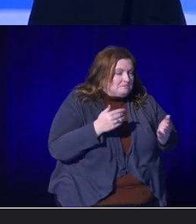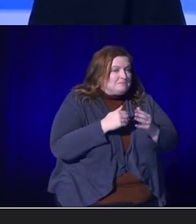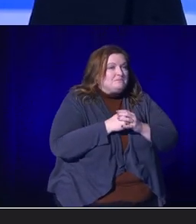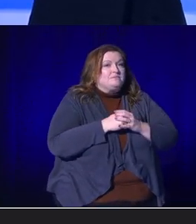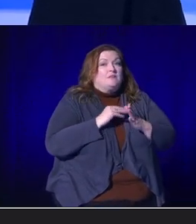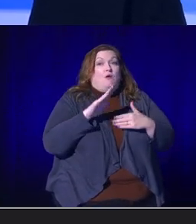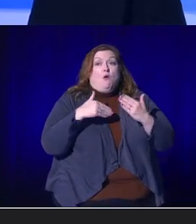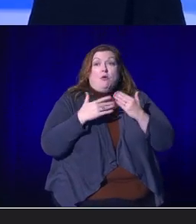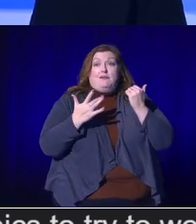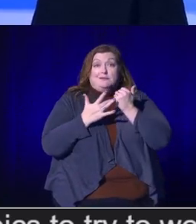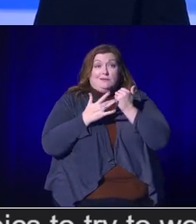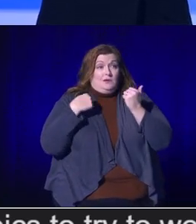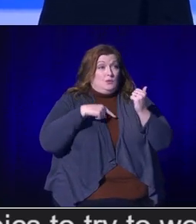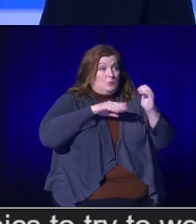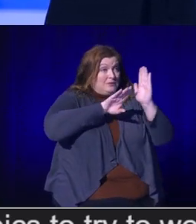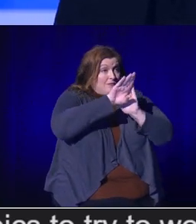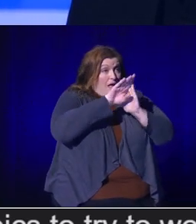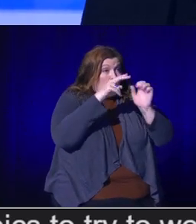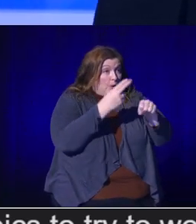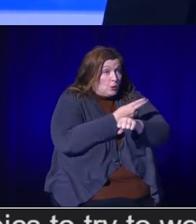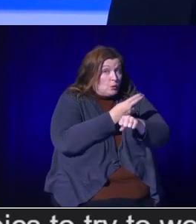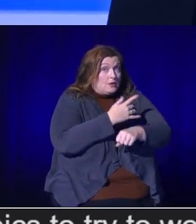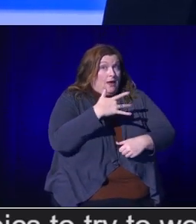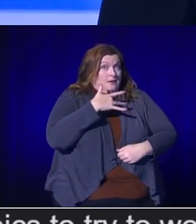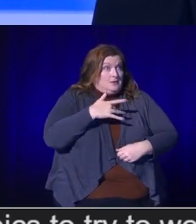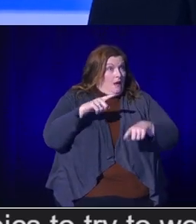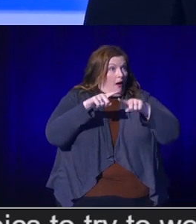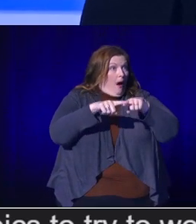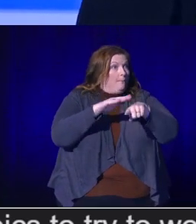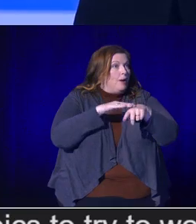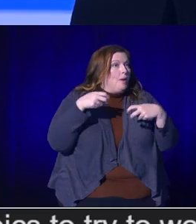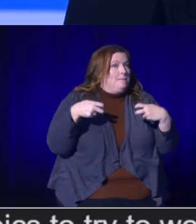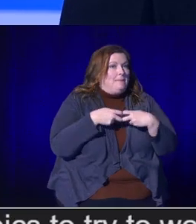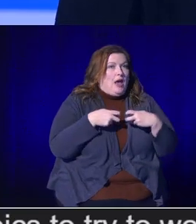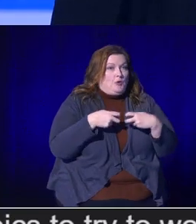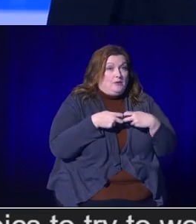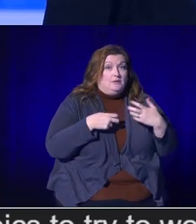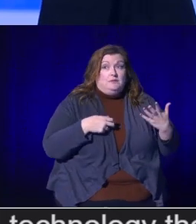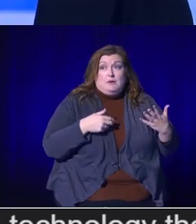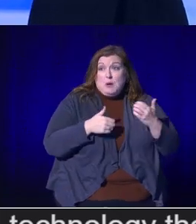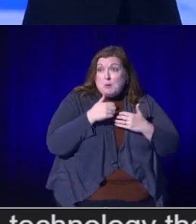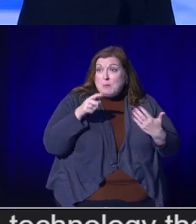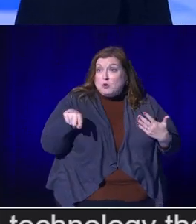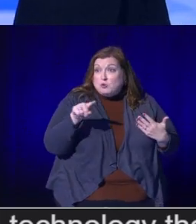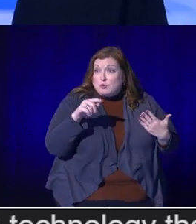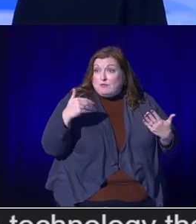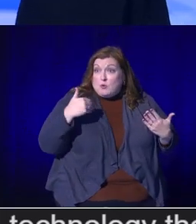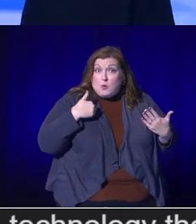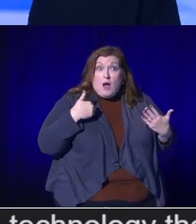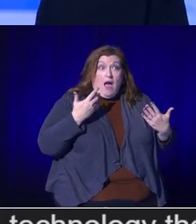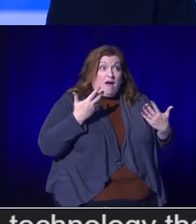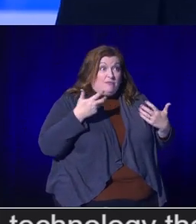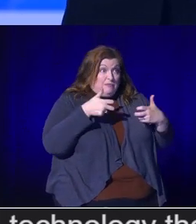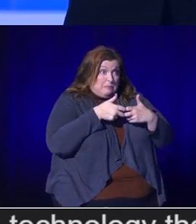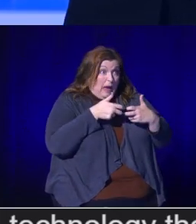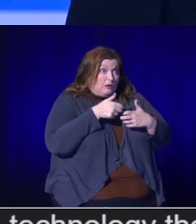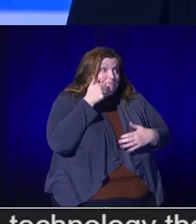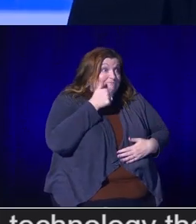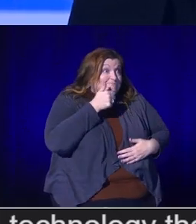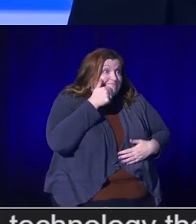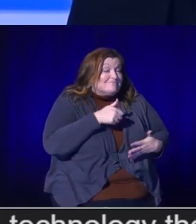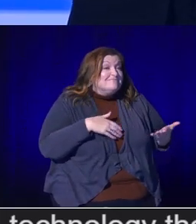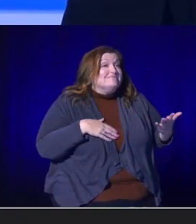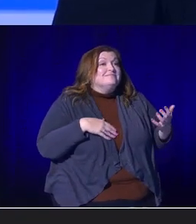that we develop and uses a battery. So all of you likely have a battery on your person. More and more we're using even